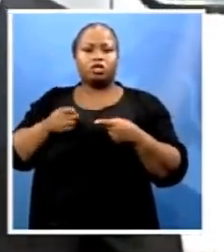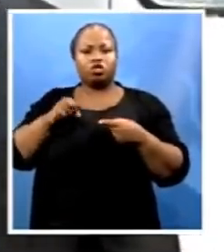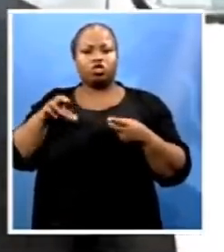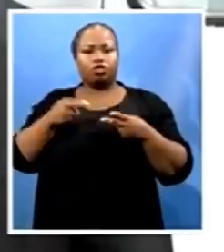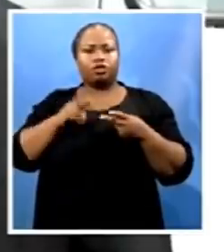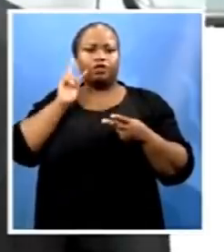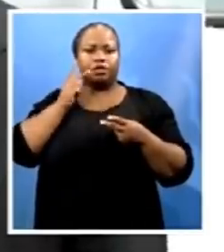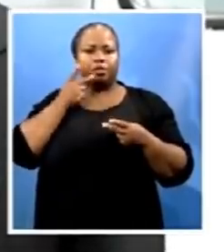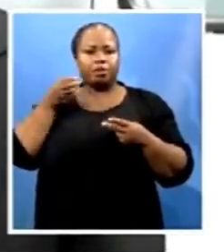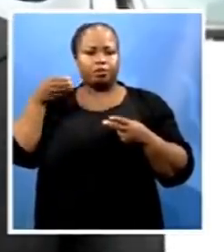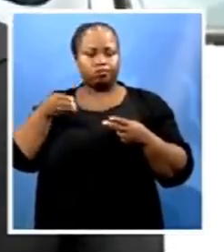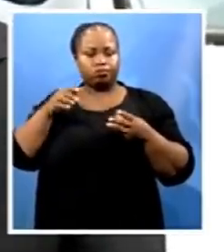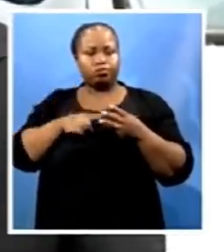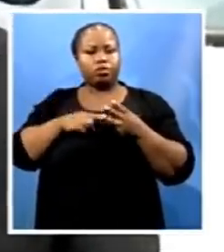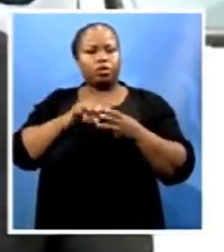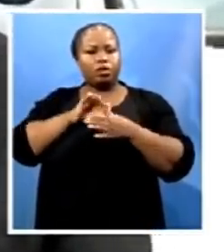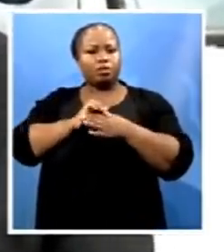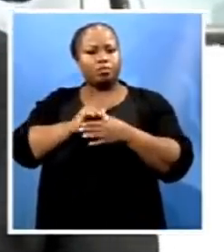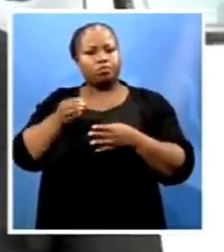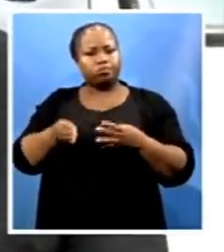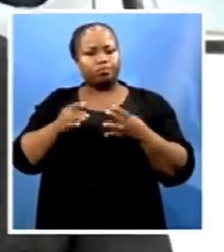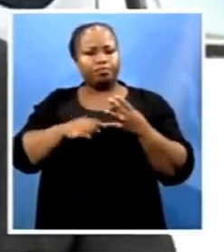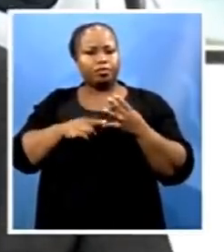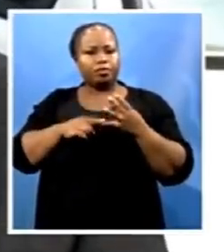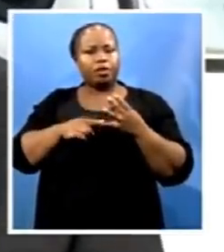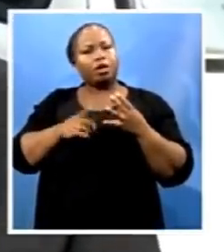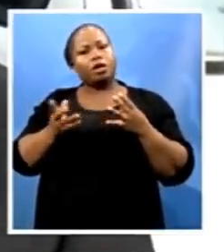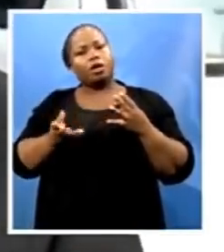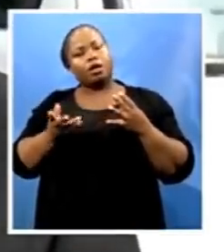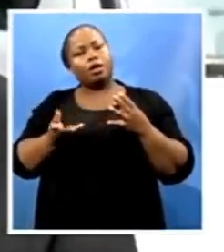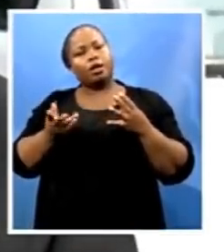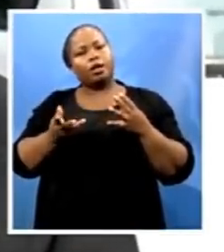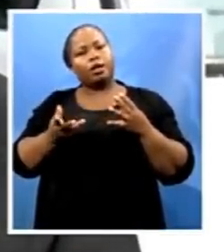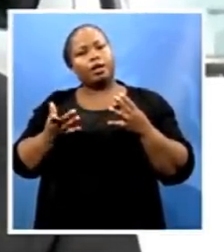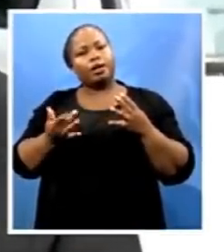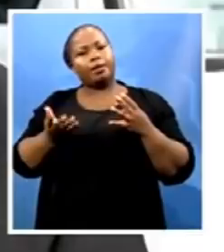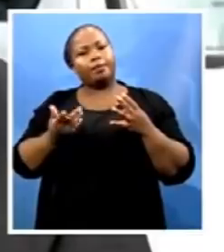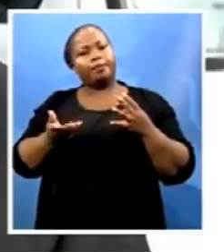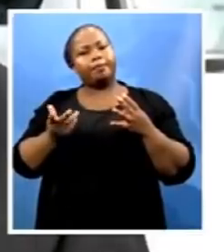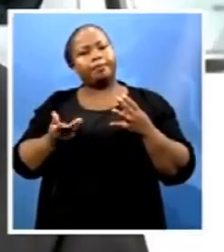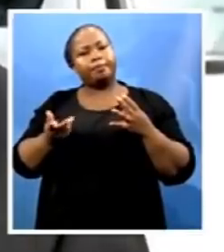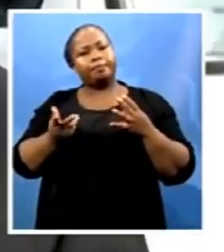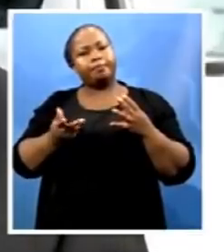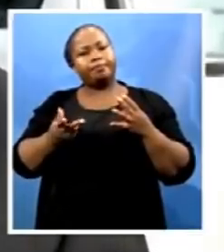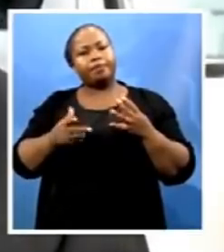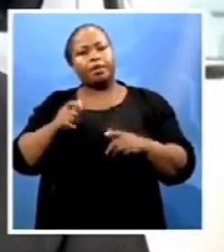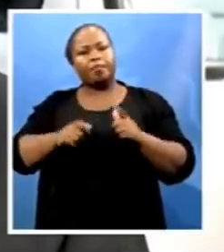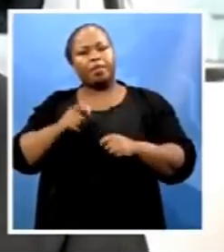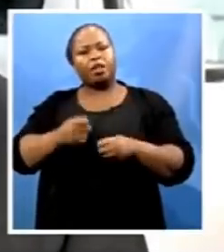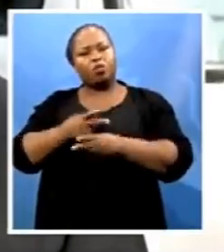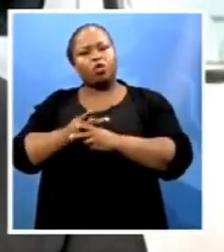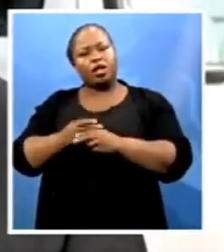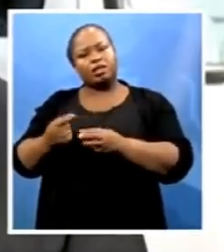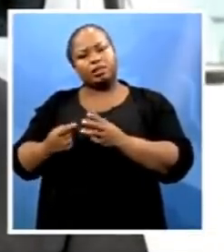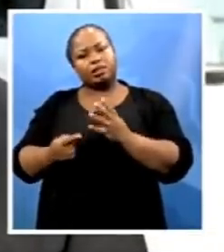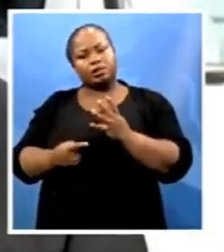proteins, and we've got dairy products that are here. But also we are cognizant